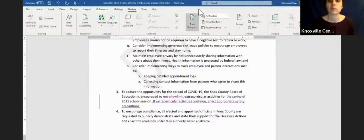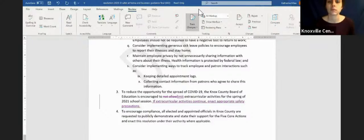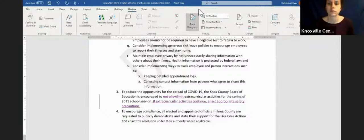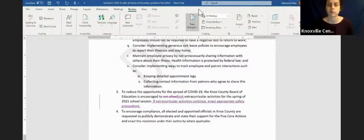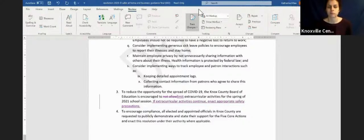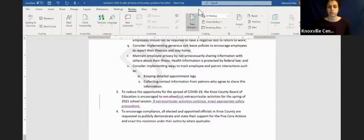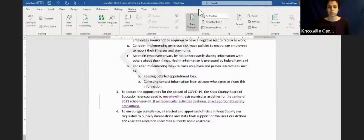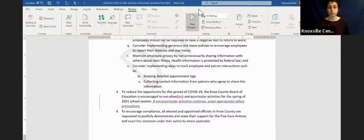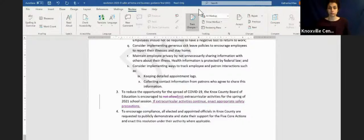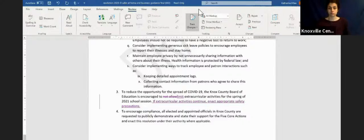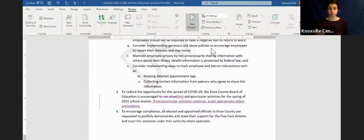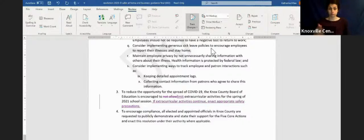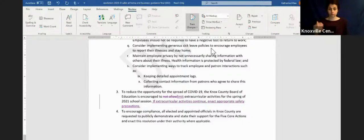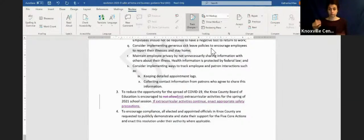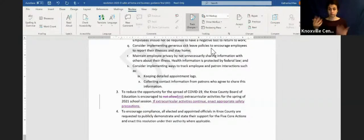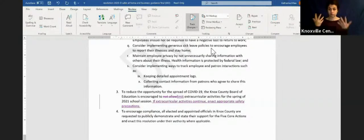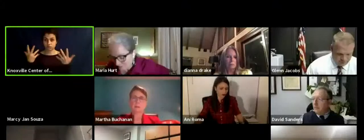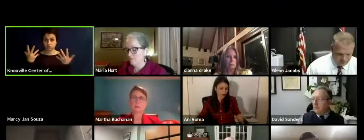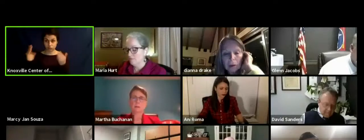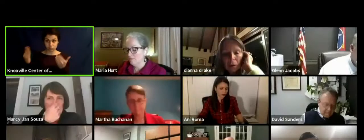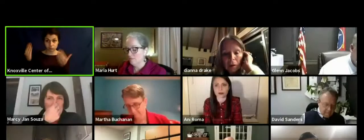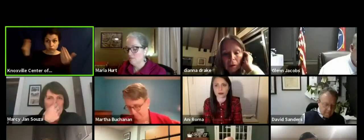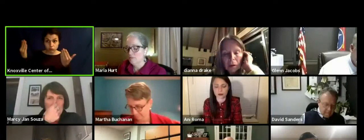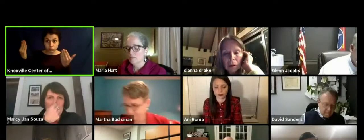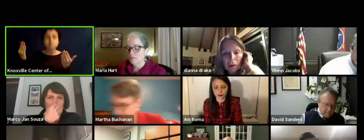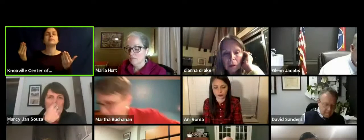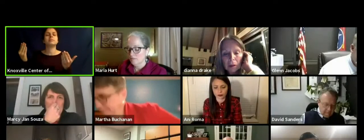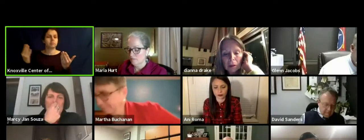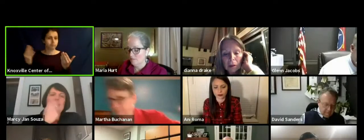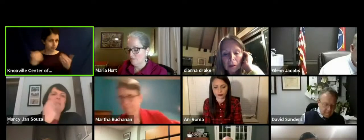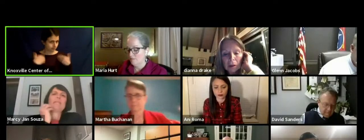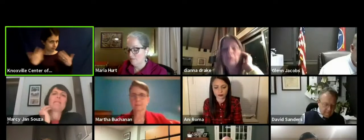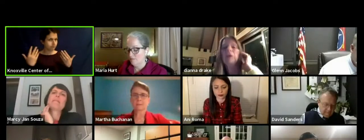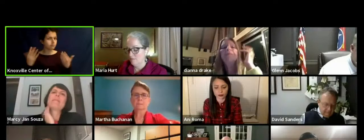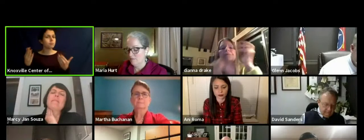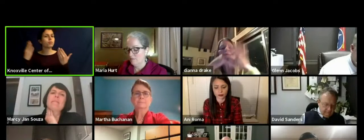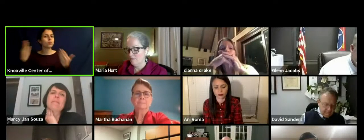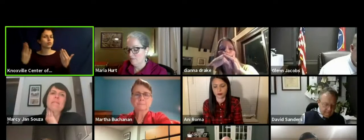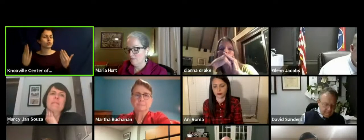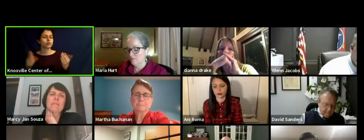We have a motion. We have a motion and a second, yes.